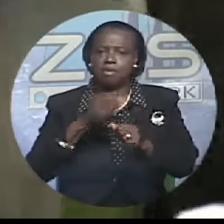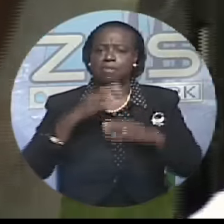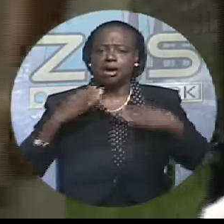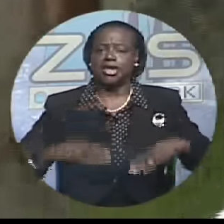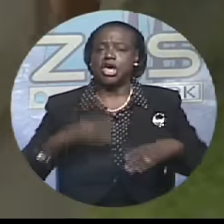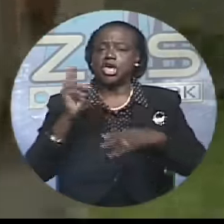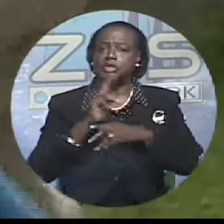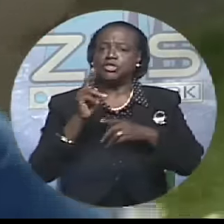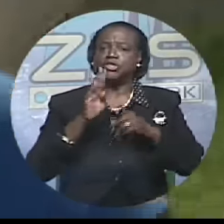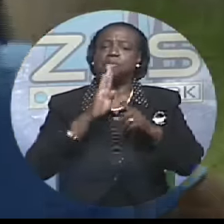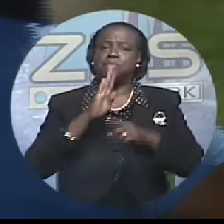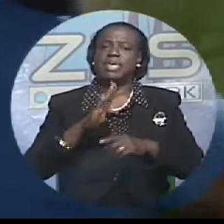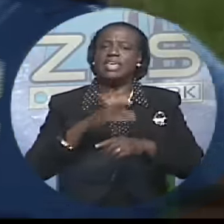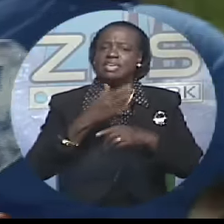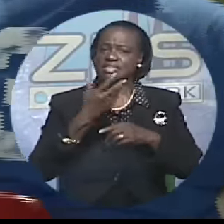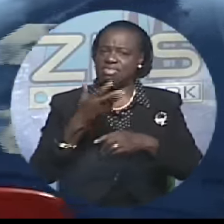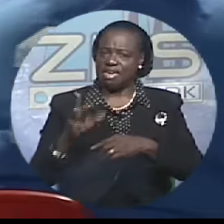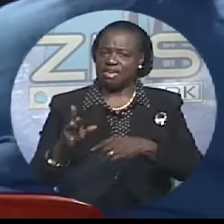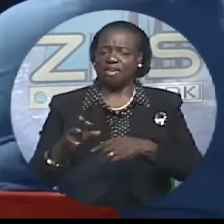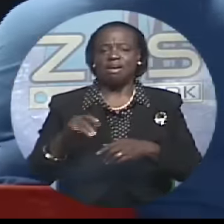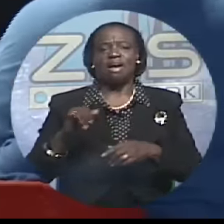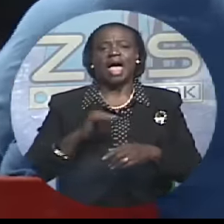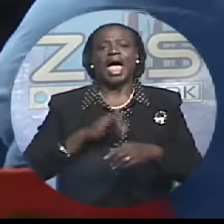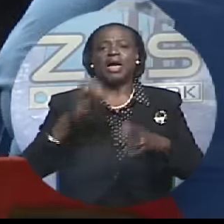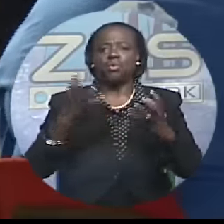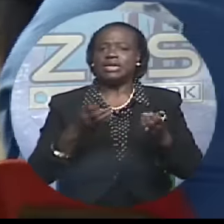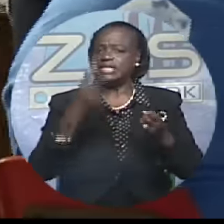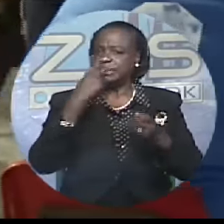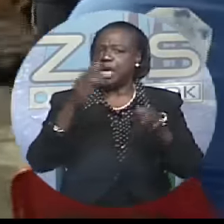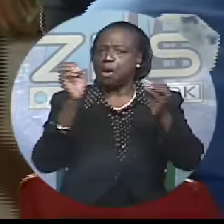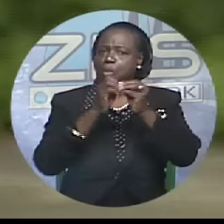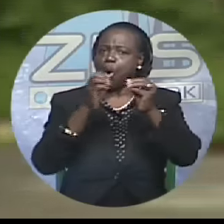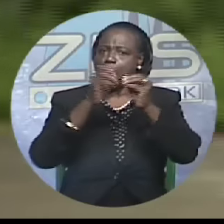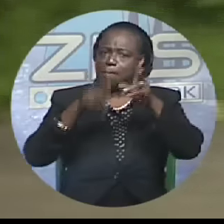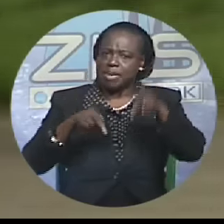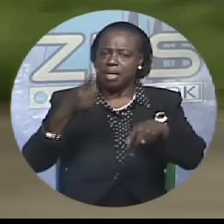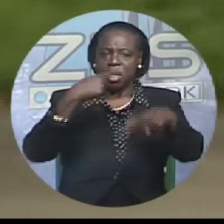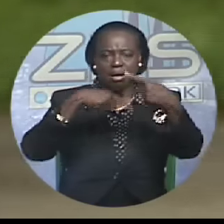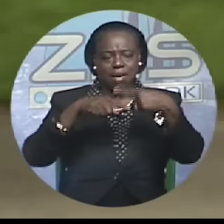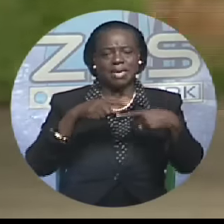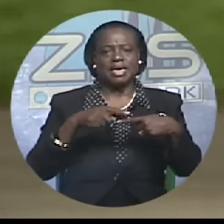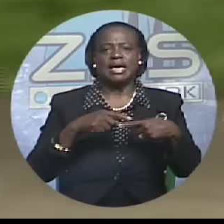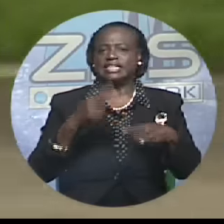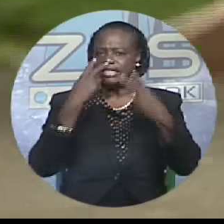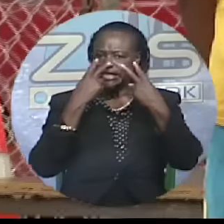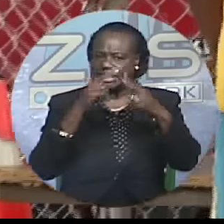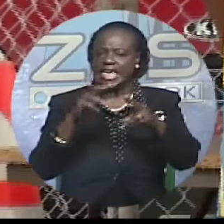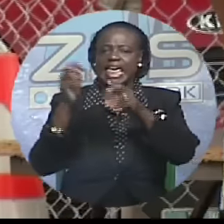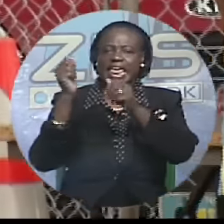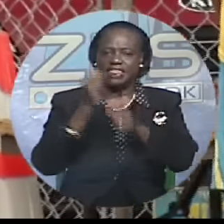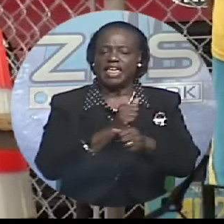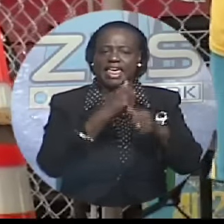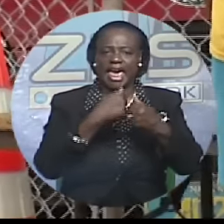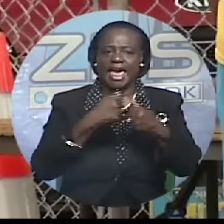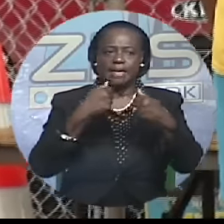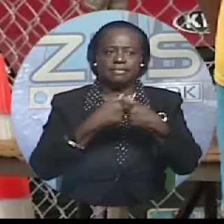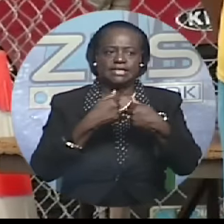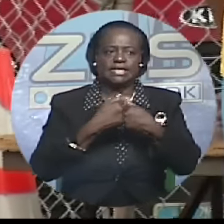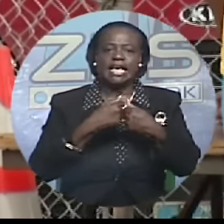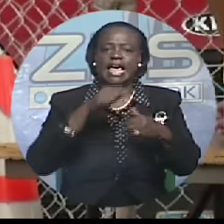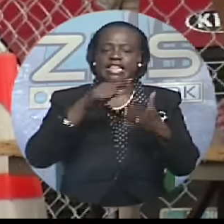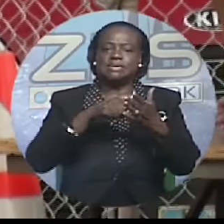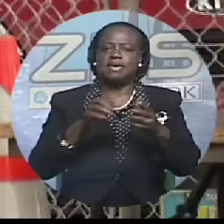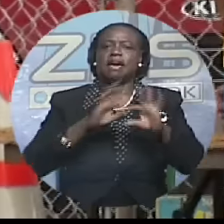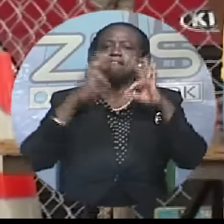have our fans, each team have their fans, but I like to see more people come into the park, and this can be a family event. In her short stint